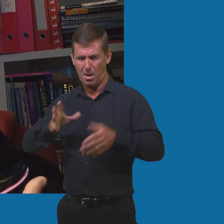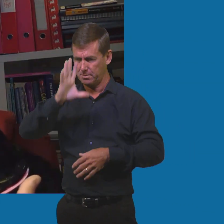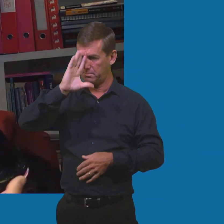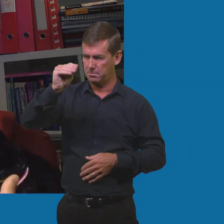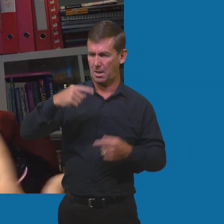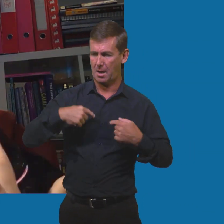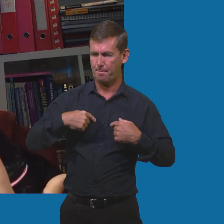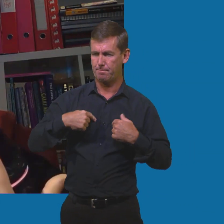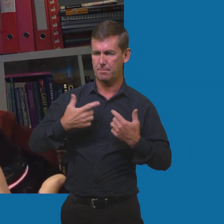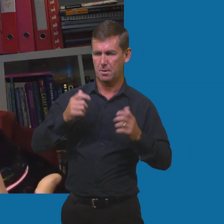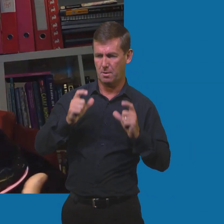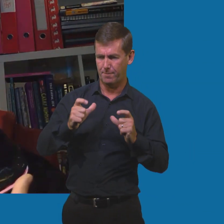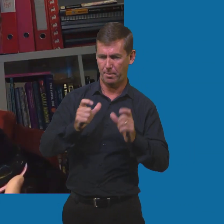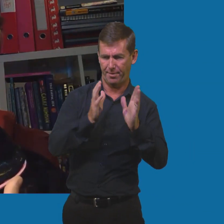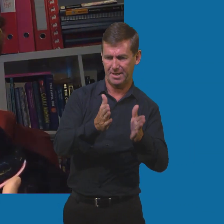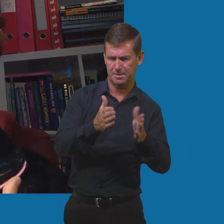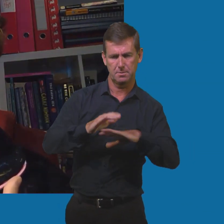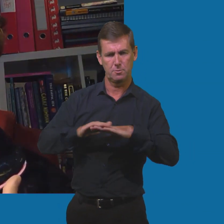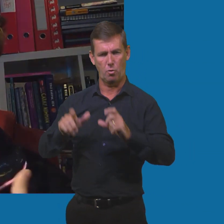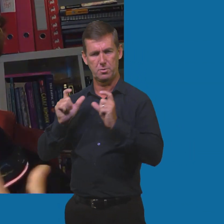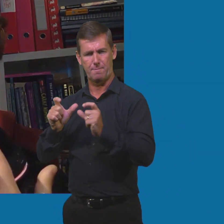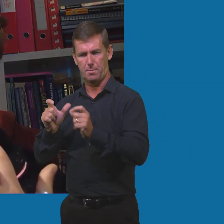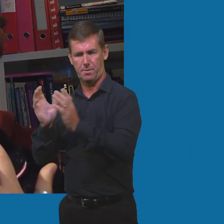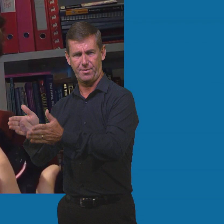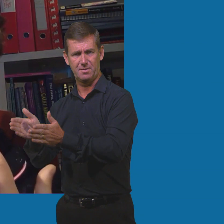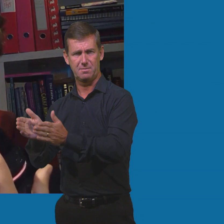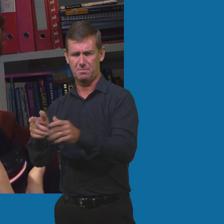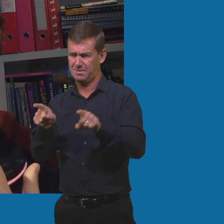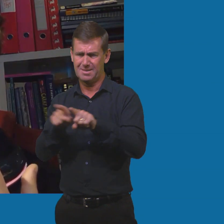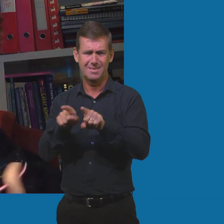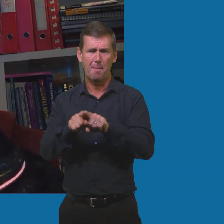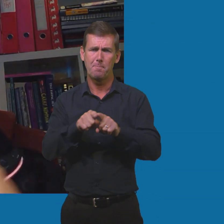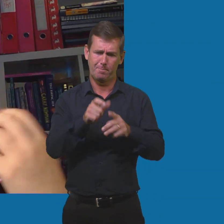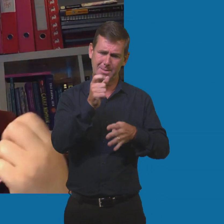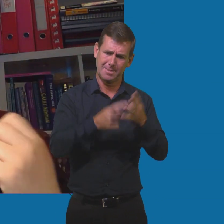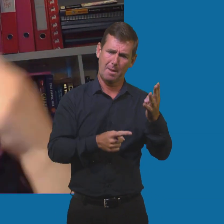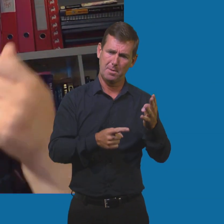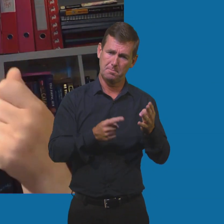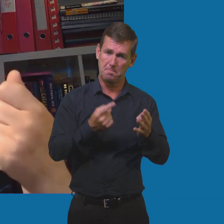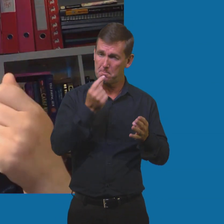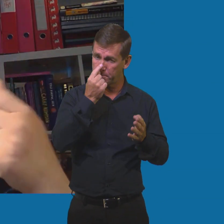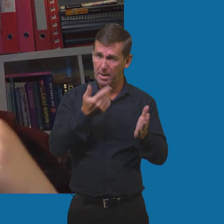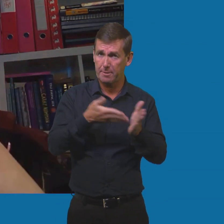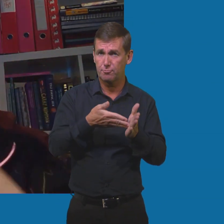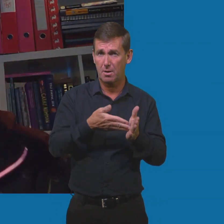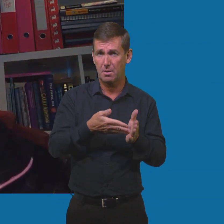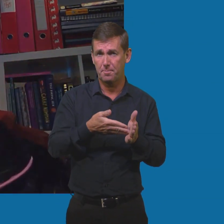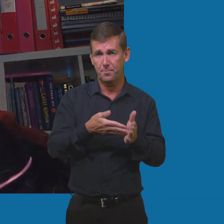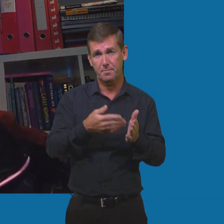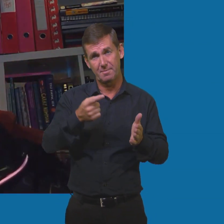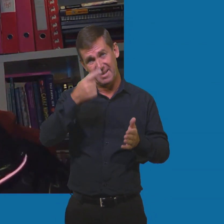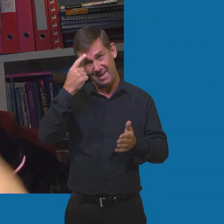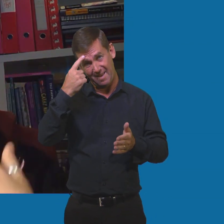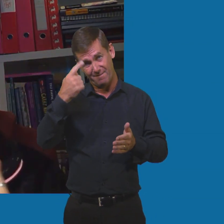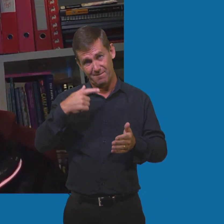that for us because of the nature of who we are. And if you can't sit there and say, actually, I don't like doing this, I'm not